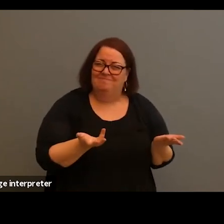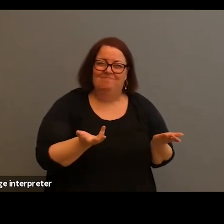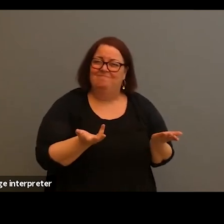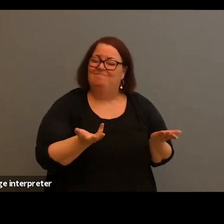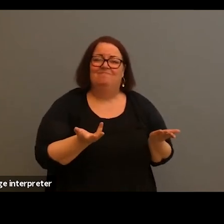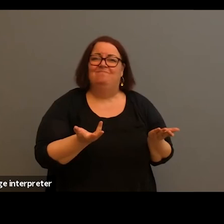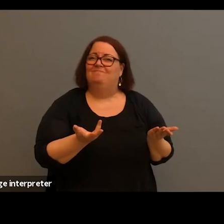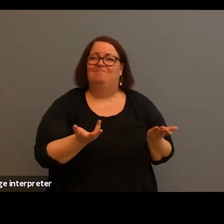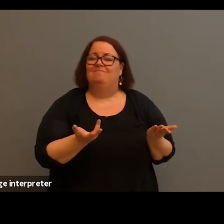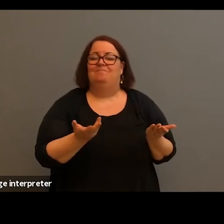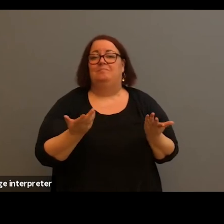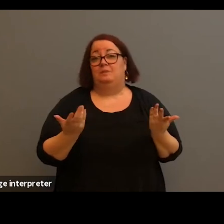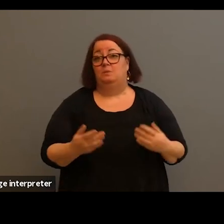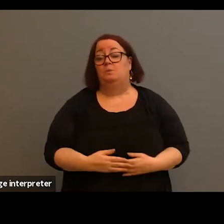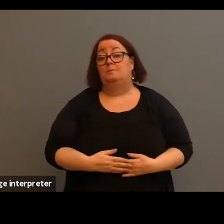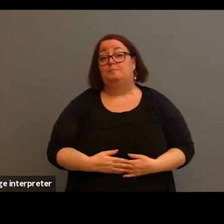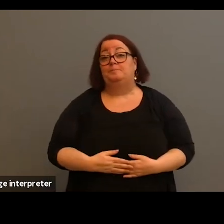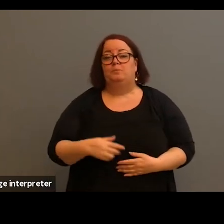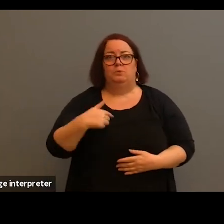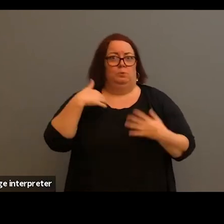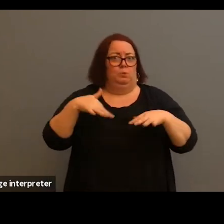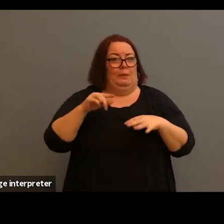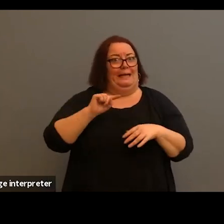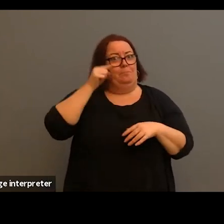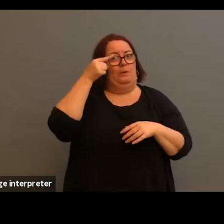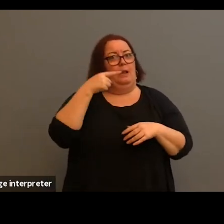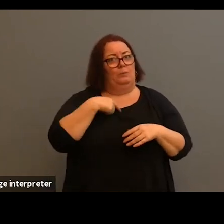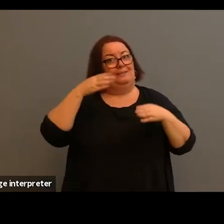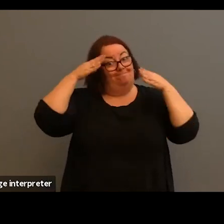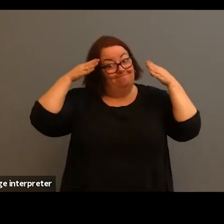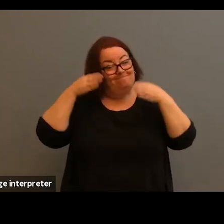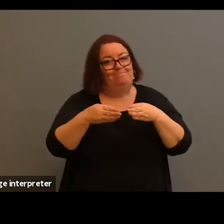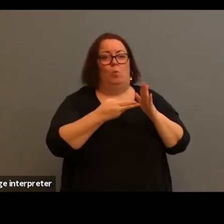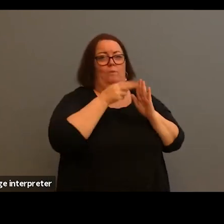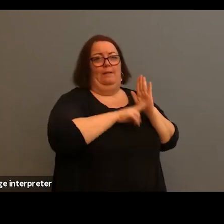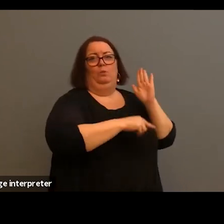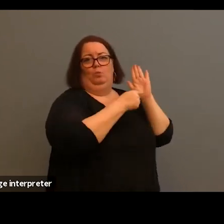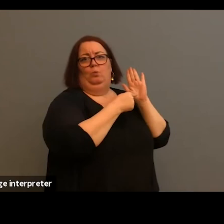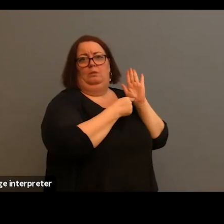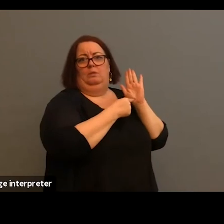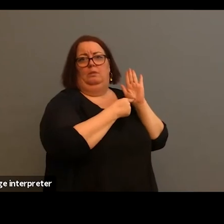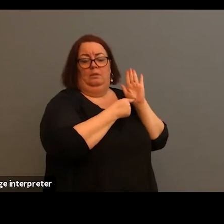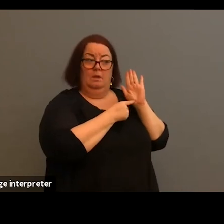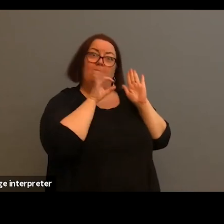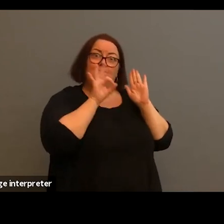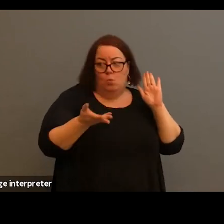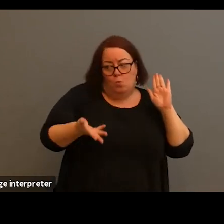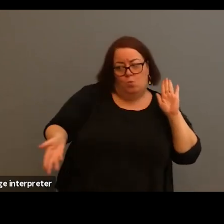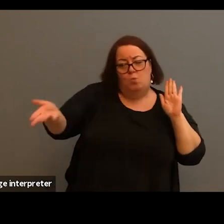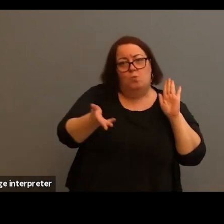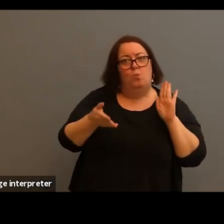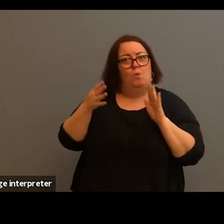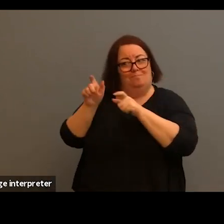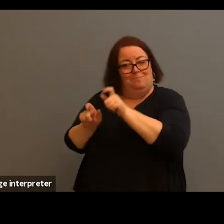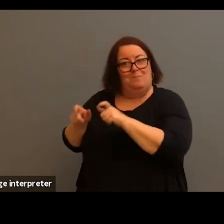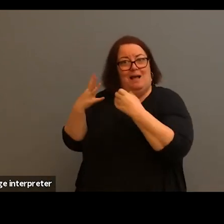that we have aimed to tackle those issues in the just adopted